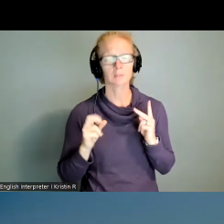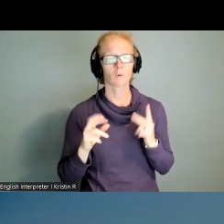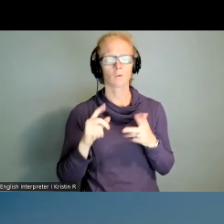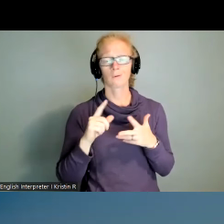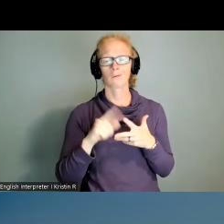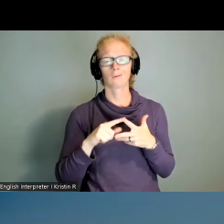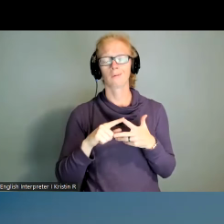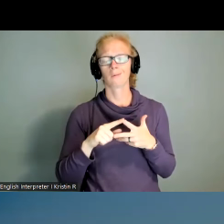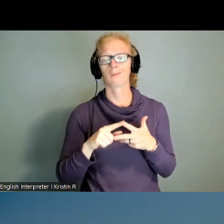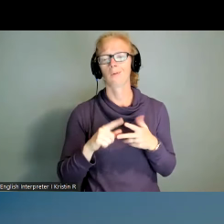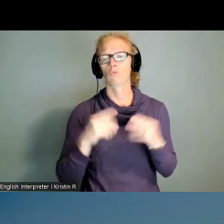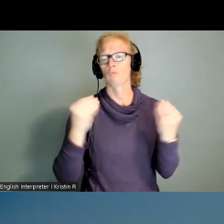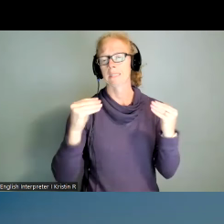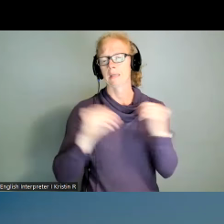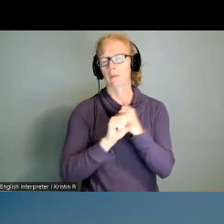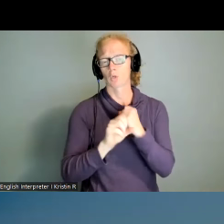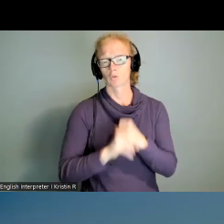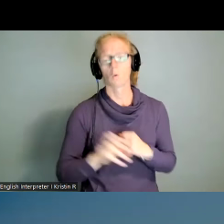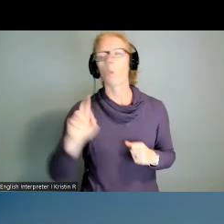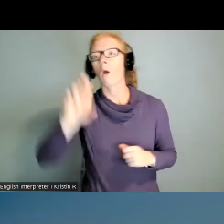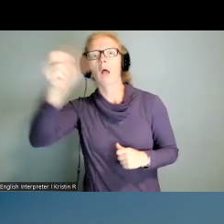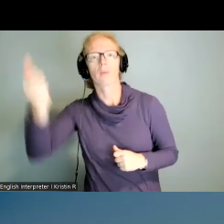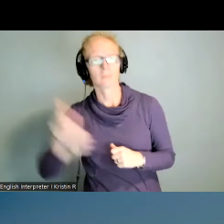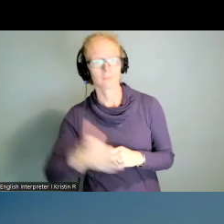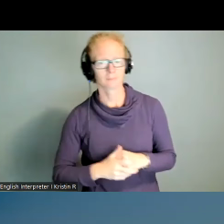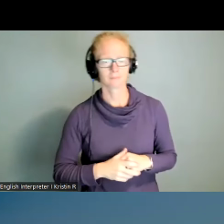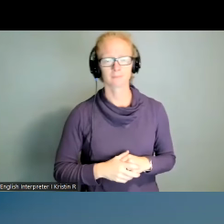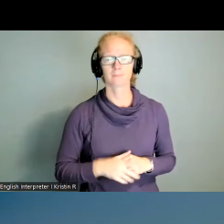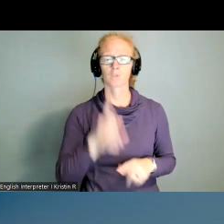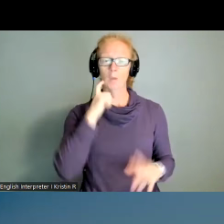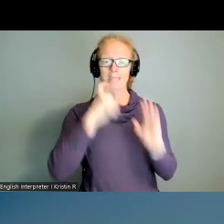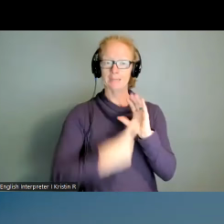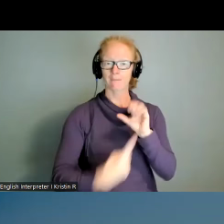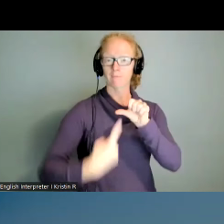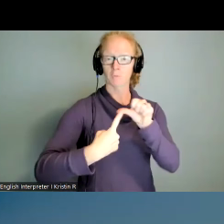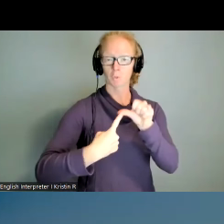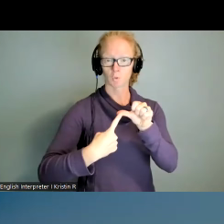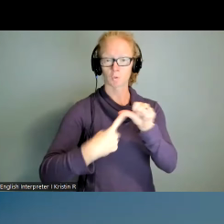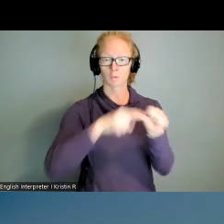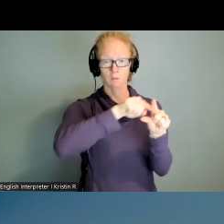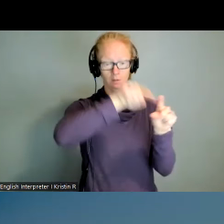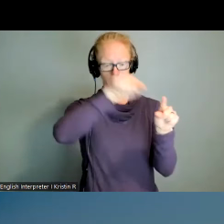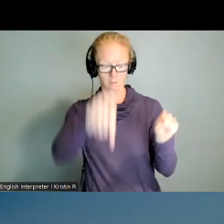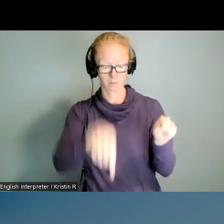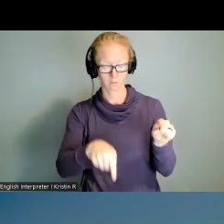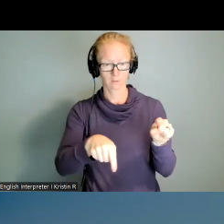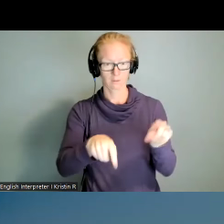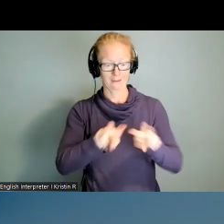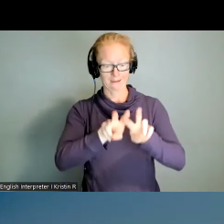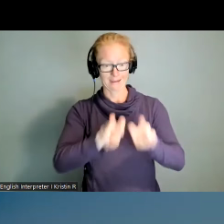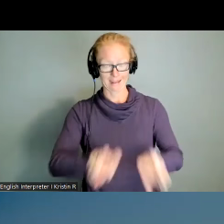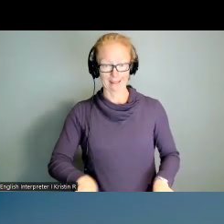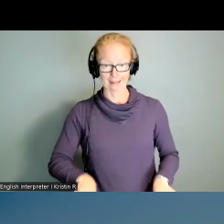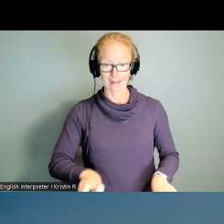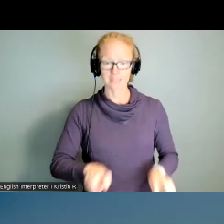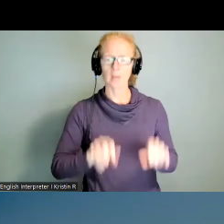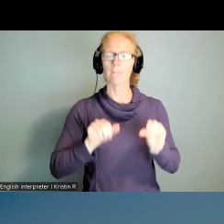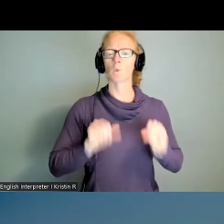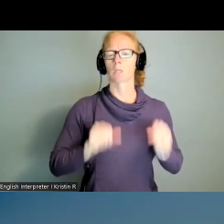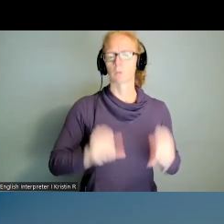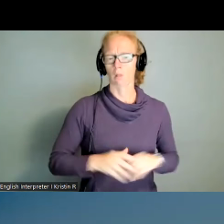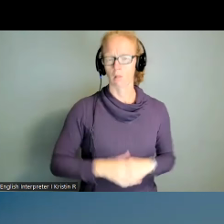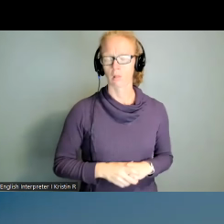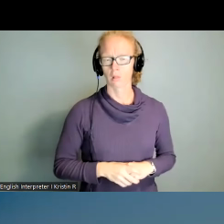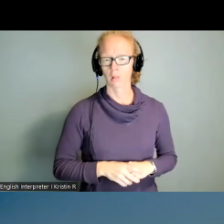multiple typologies. And then you then assess the site typology within your jurisdiction